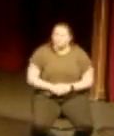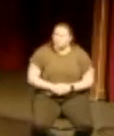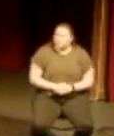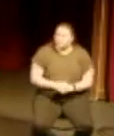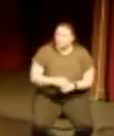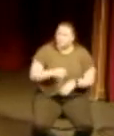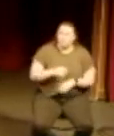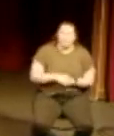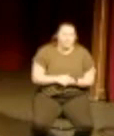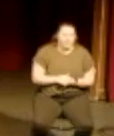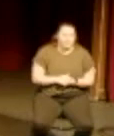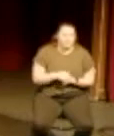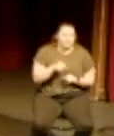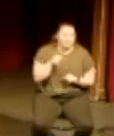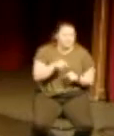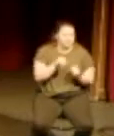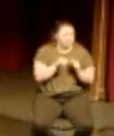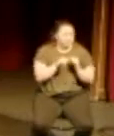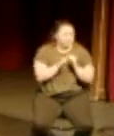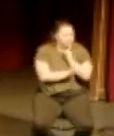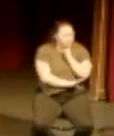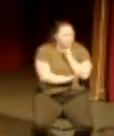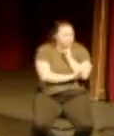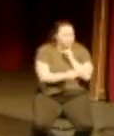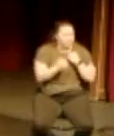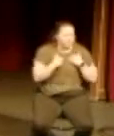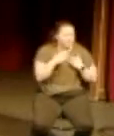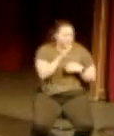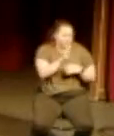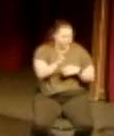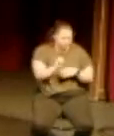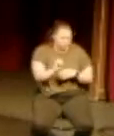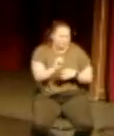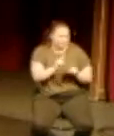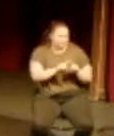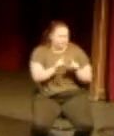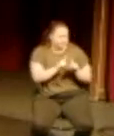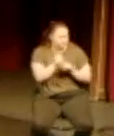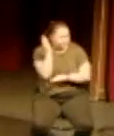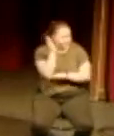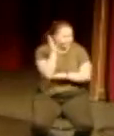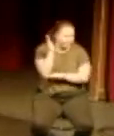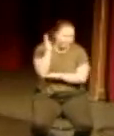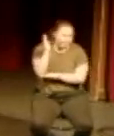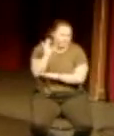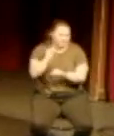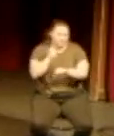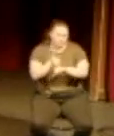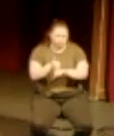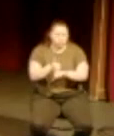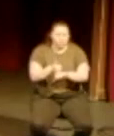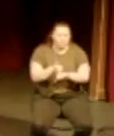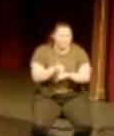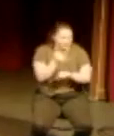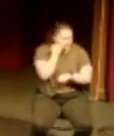speaking engagements this fall. So at lunchtime, if you don't see my car in Circle Drive, I'm not just clowning around somewhere.